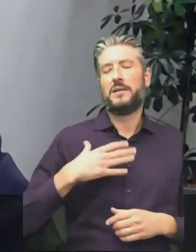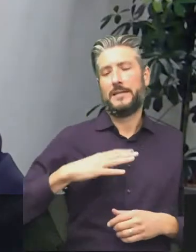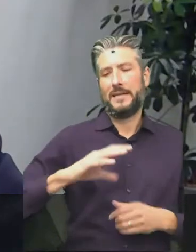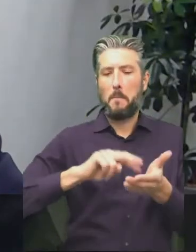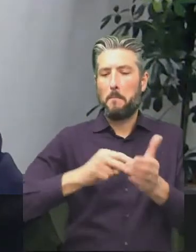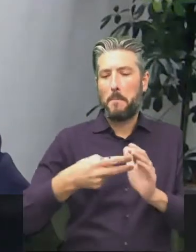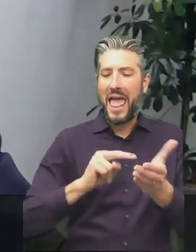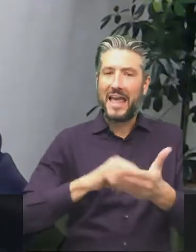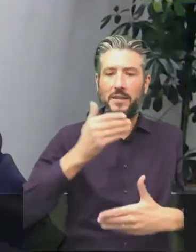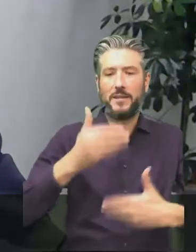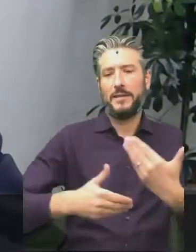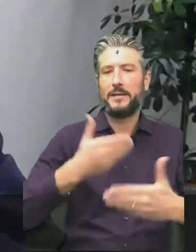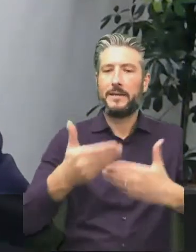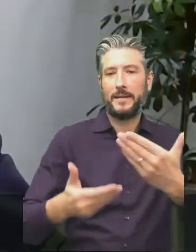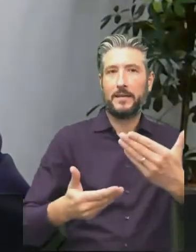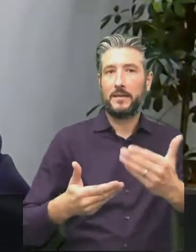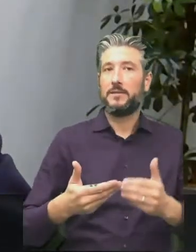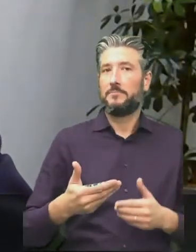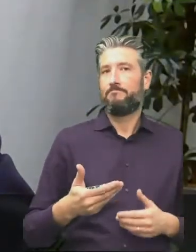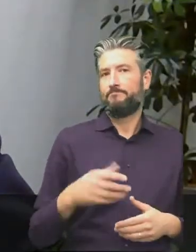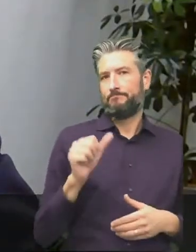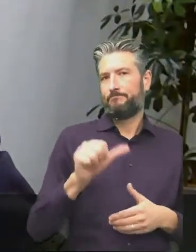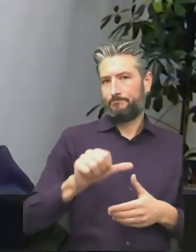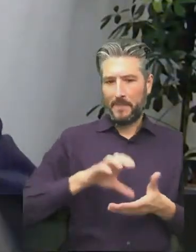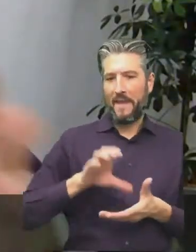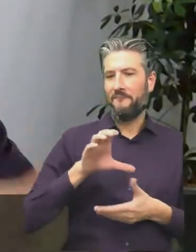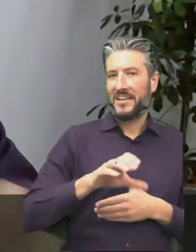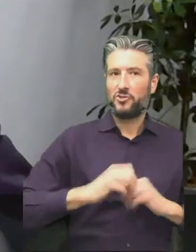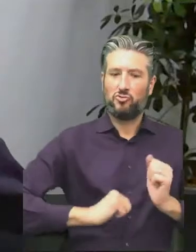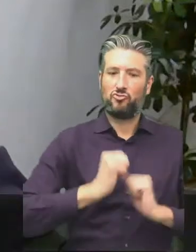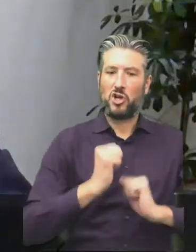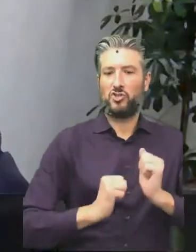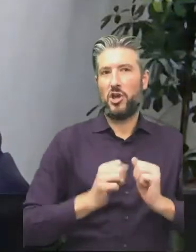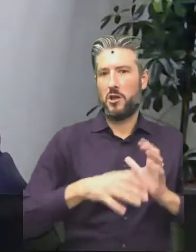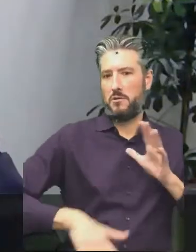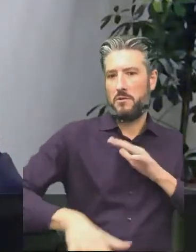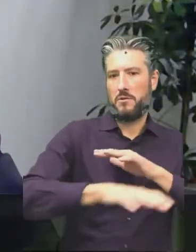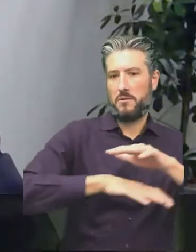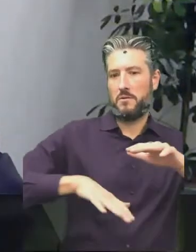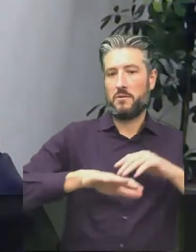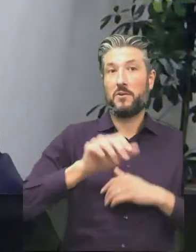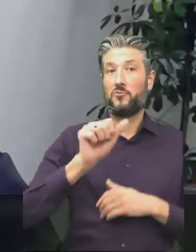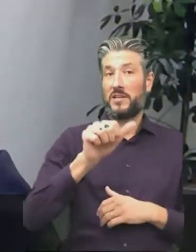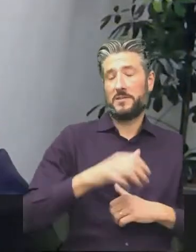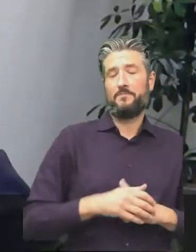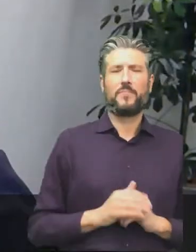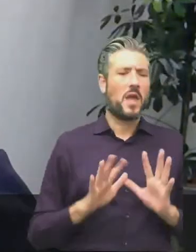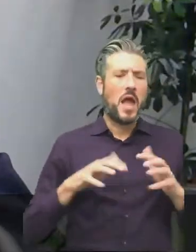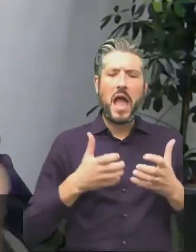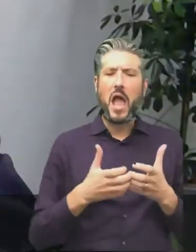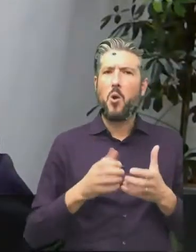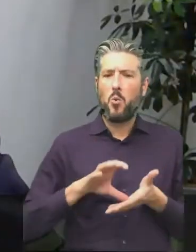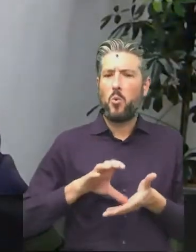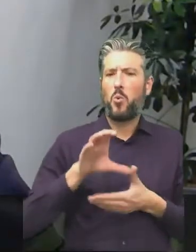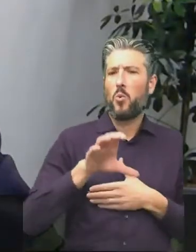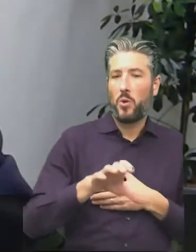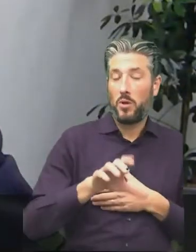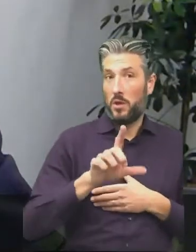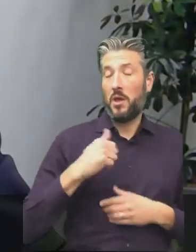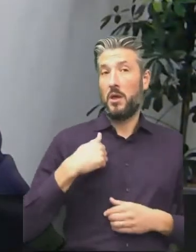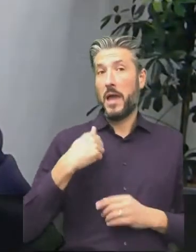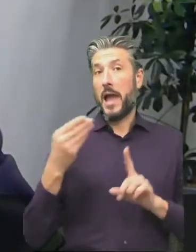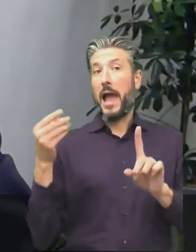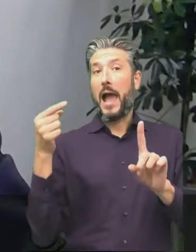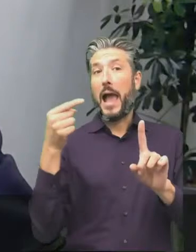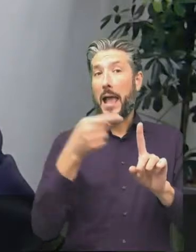infrastructure. So we have been working on our plans to increase the capacity of public transport, because our ambition is to go